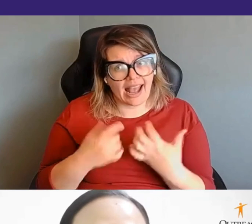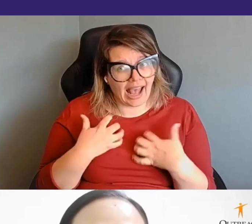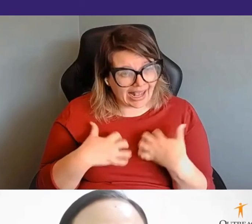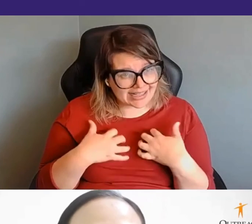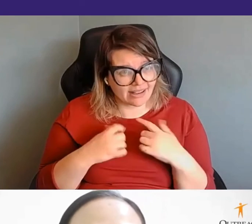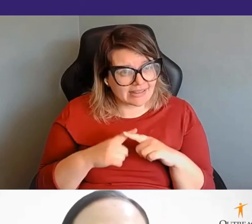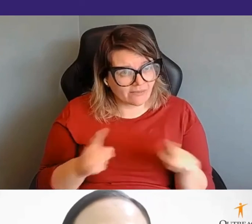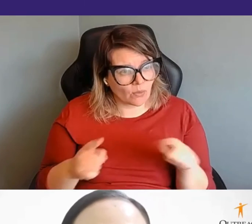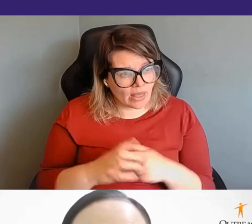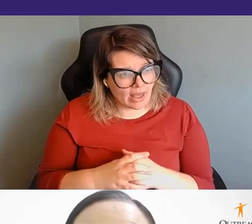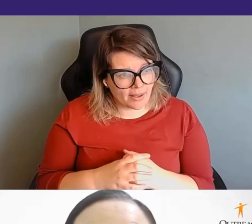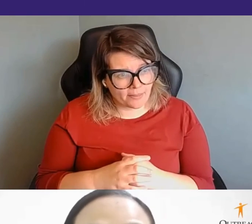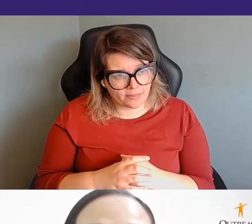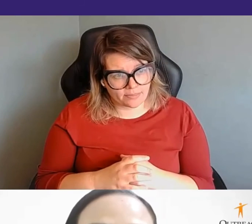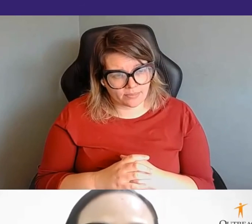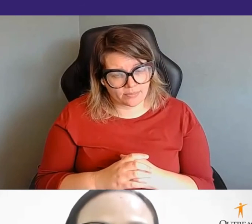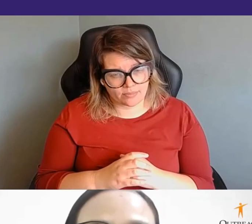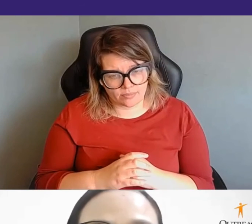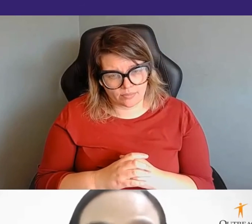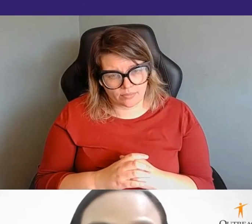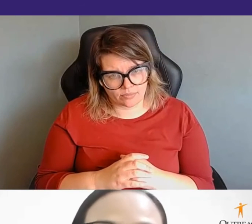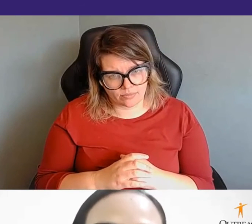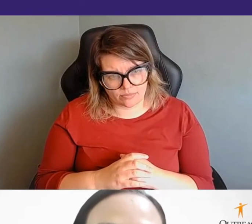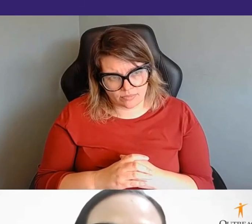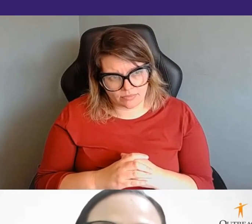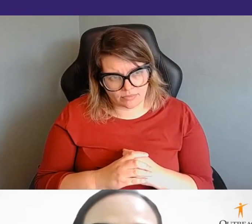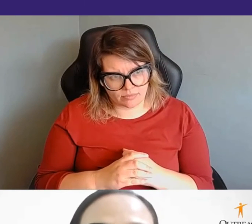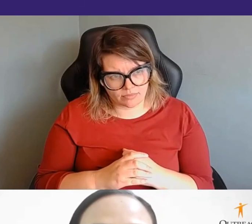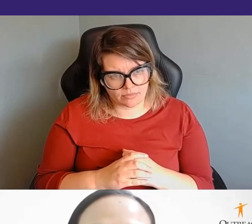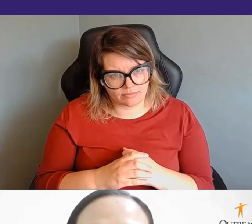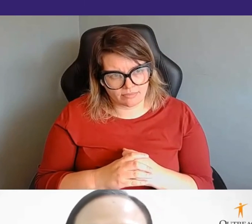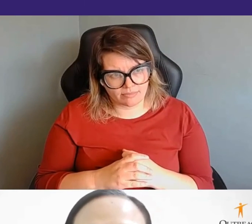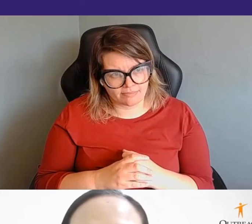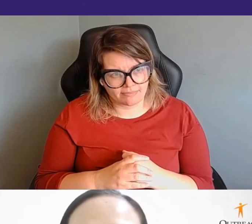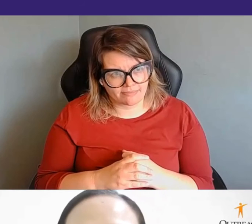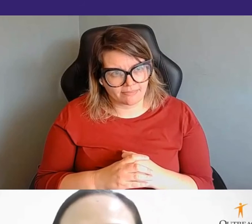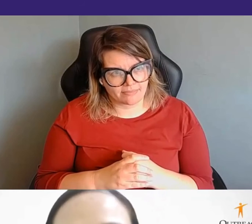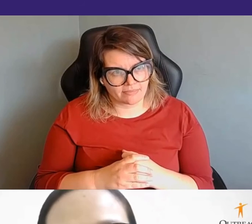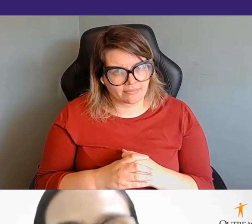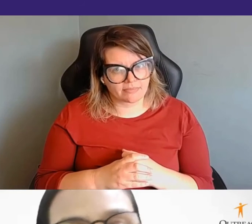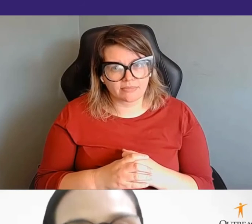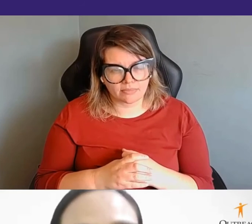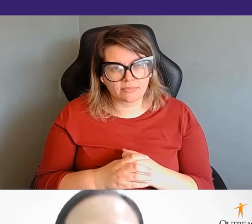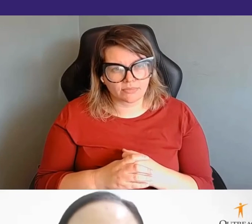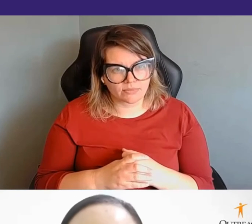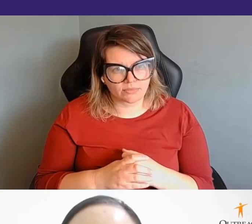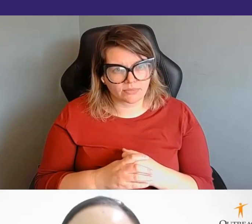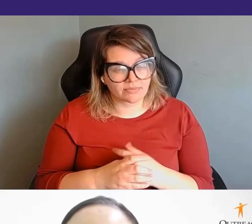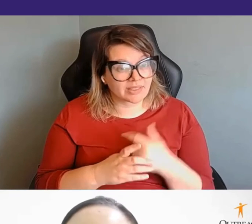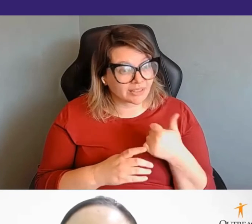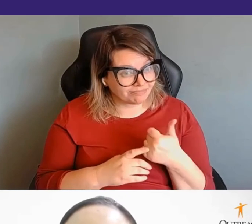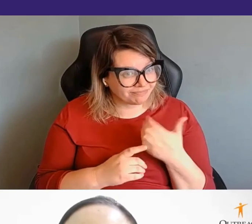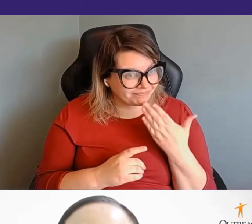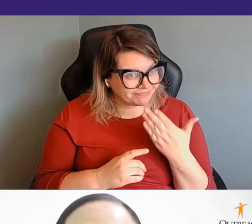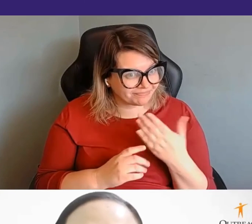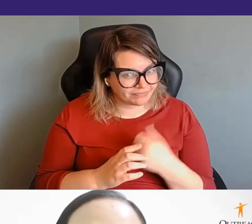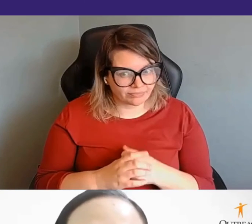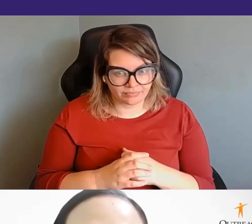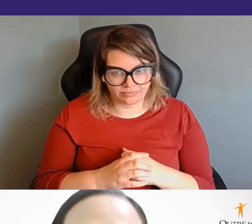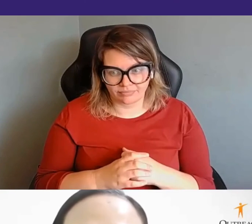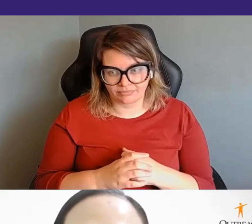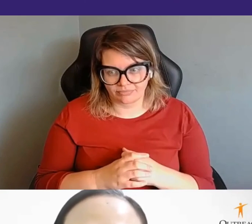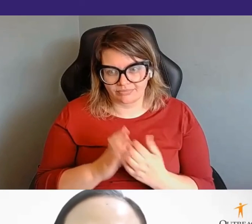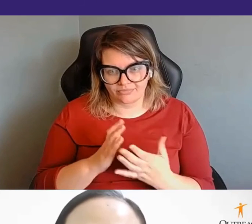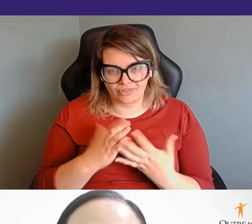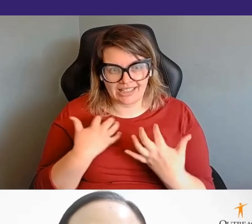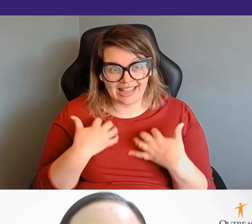amazing to observe with the group in Kapakulan. Yeah. Very good. Thanks. Yeah, it's a really exciting